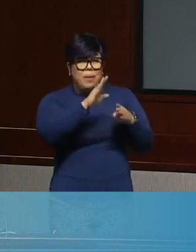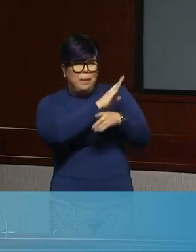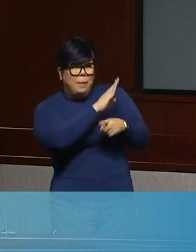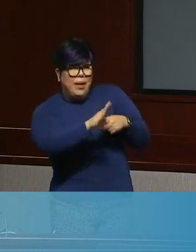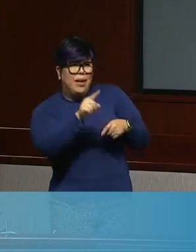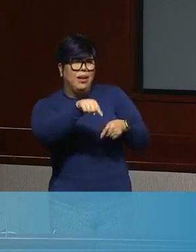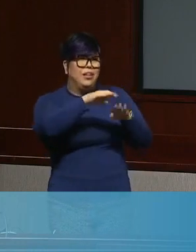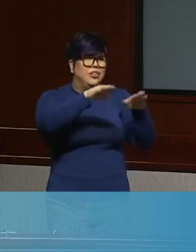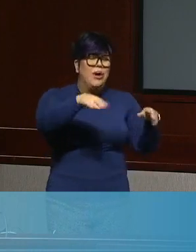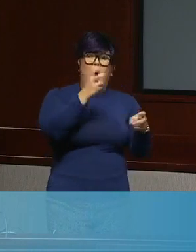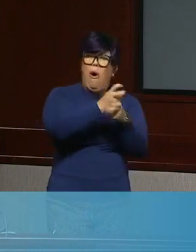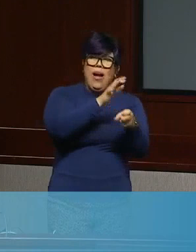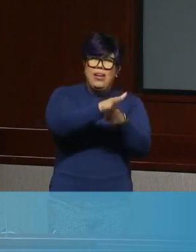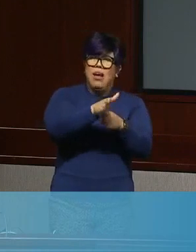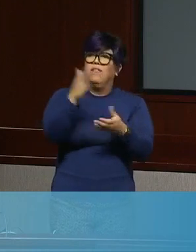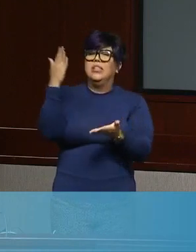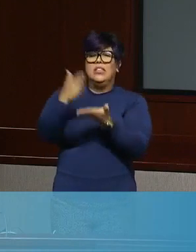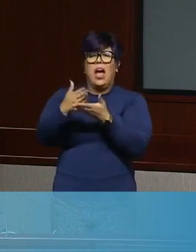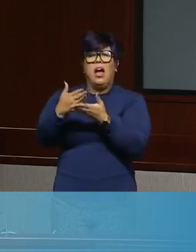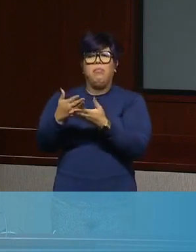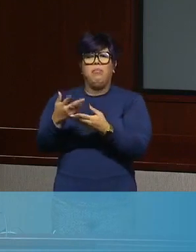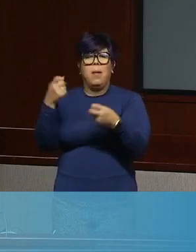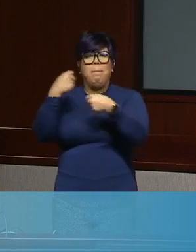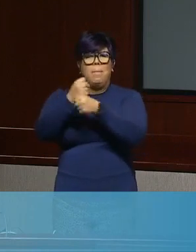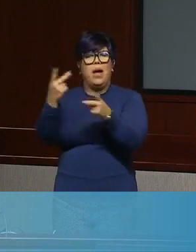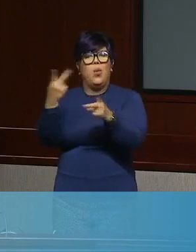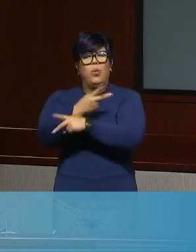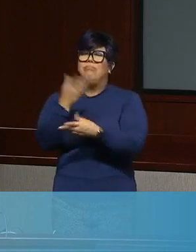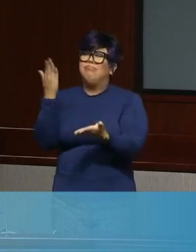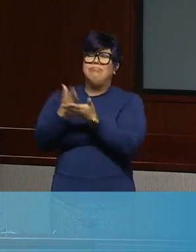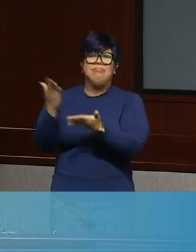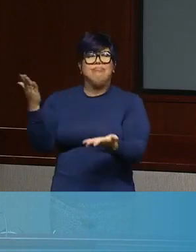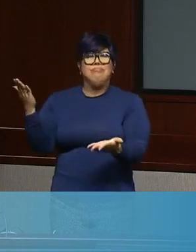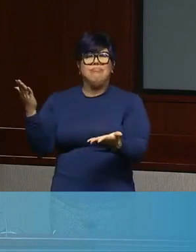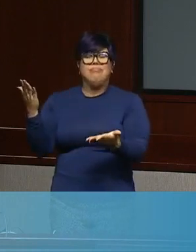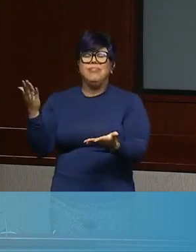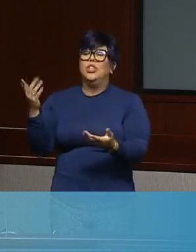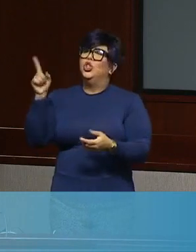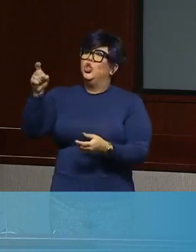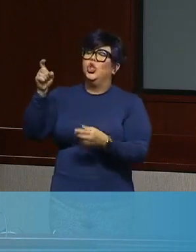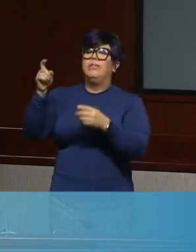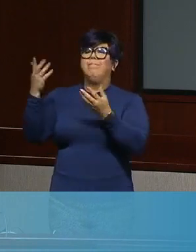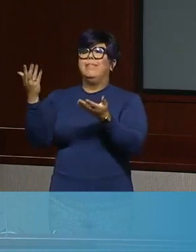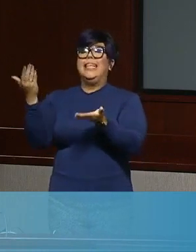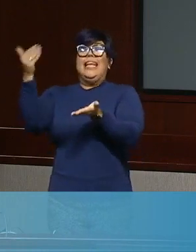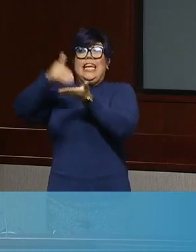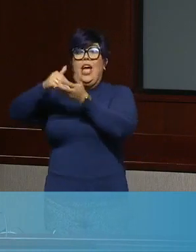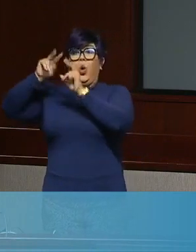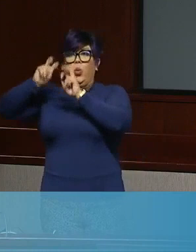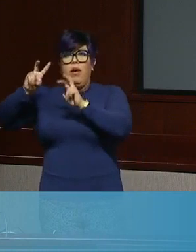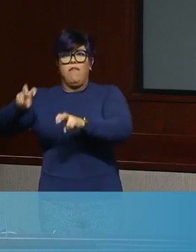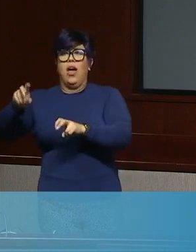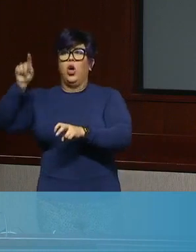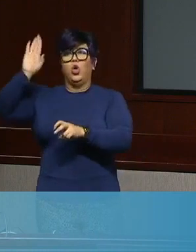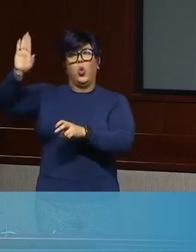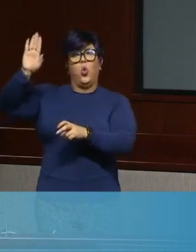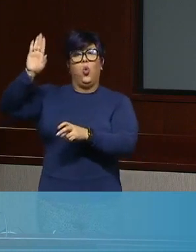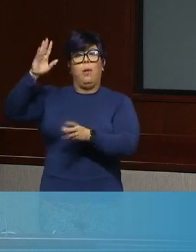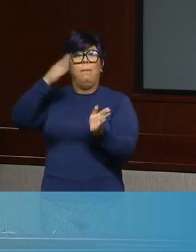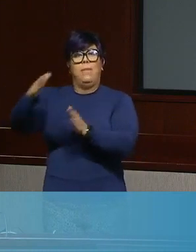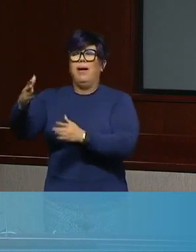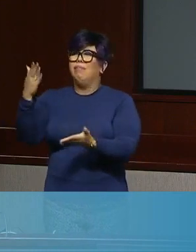is. We are demanding that you reevaluate and change this course of